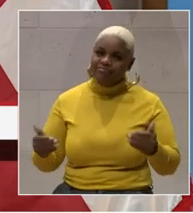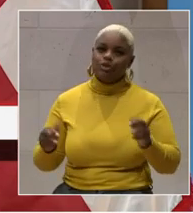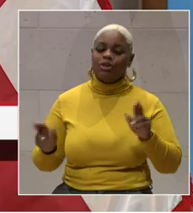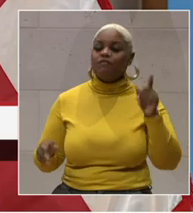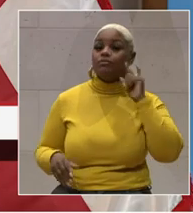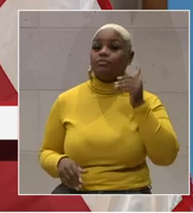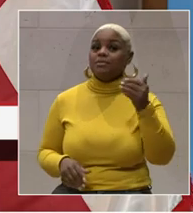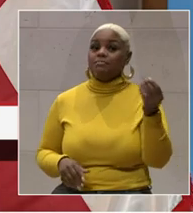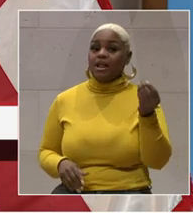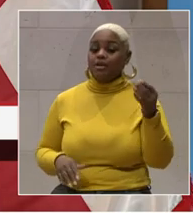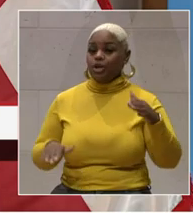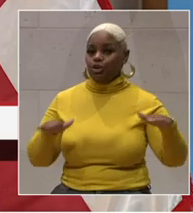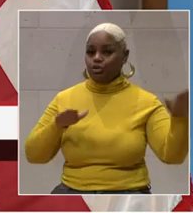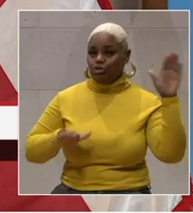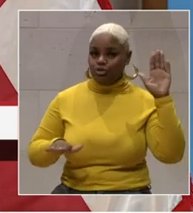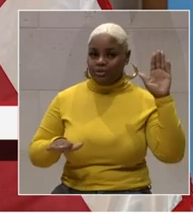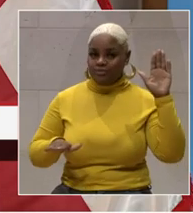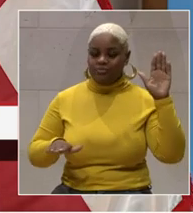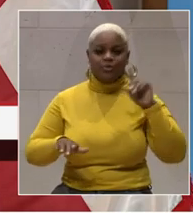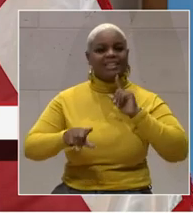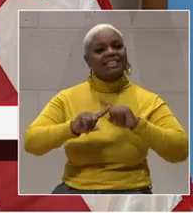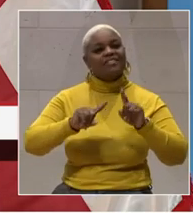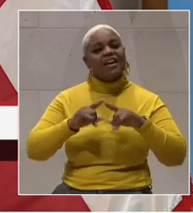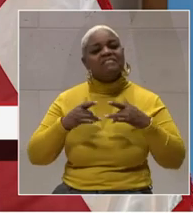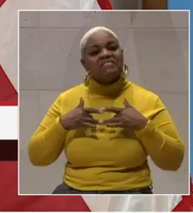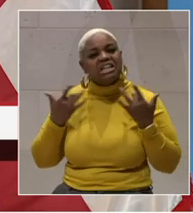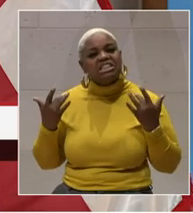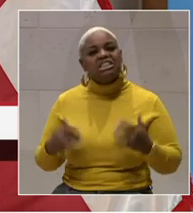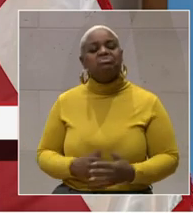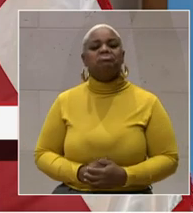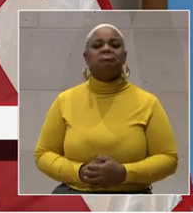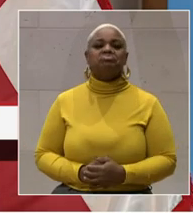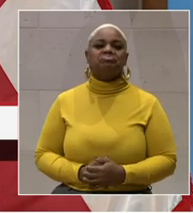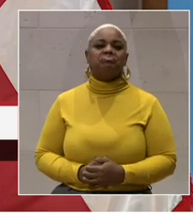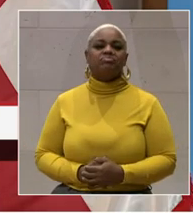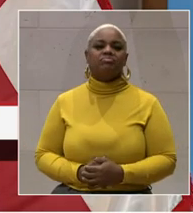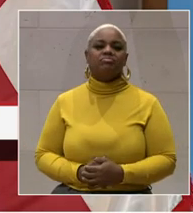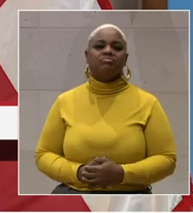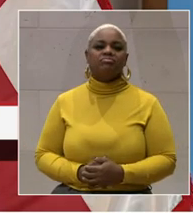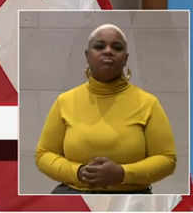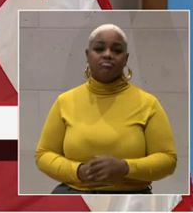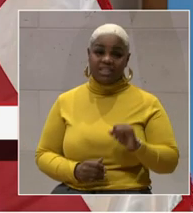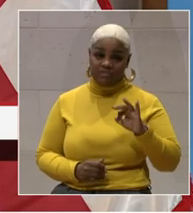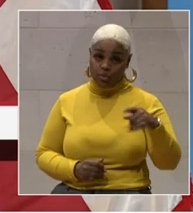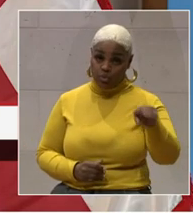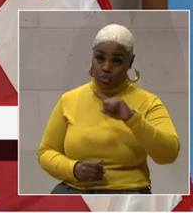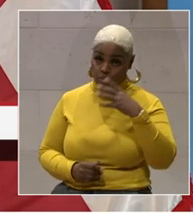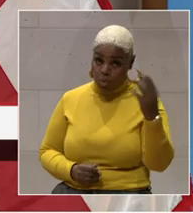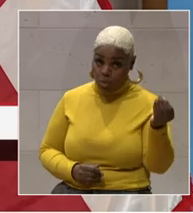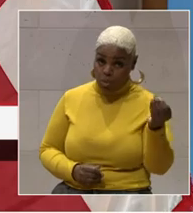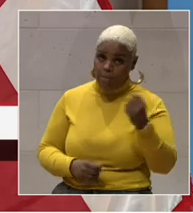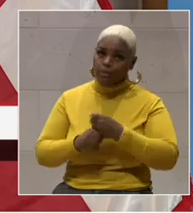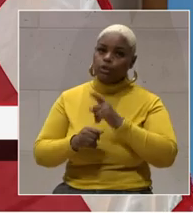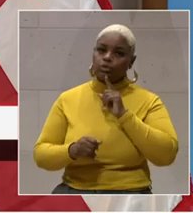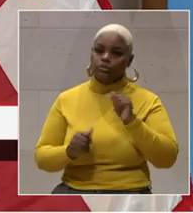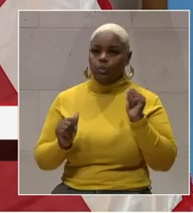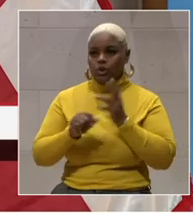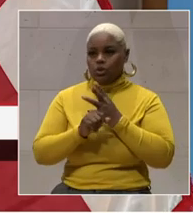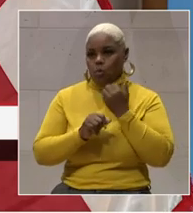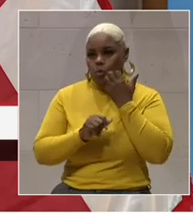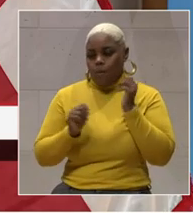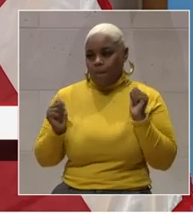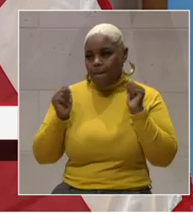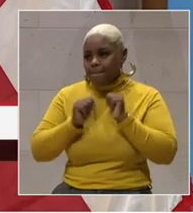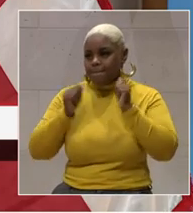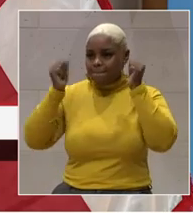and all those planning to attend should make sure that they're bundling up and having the best winter wear that